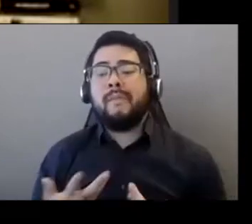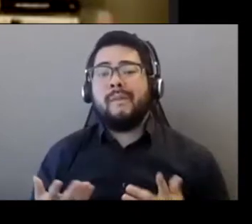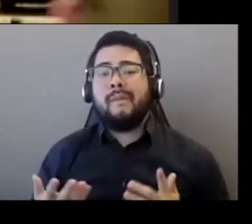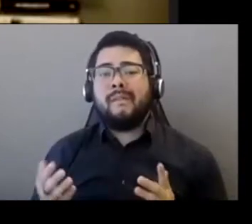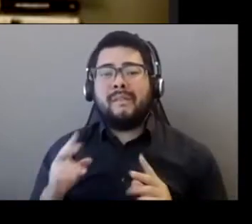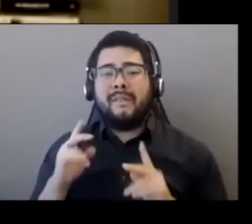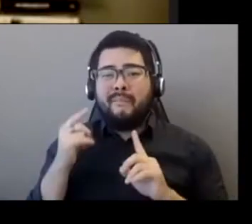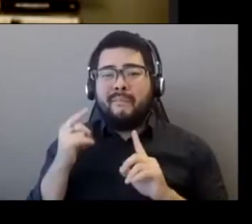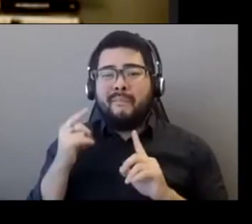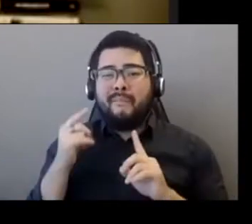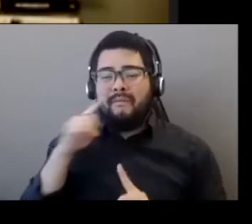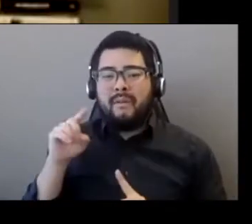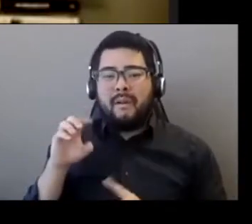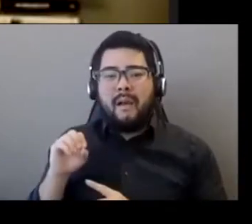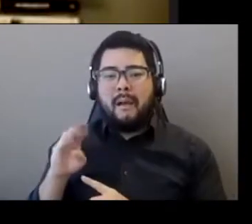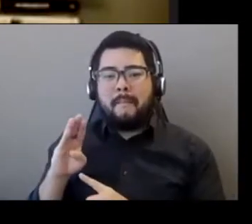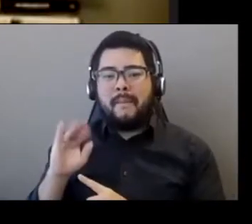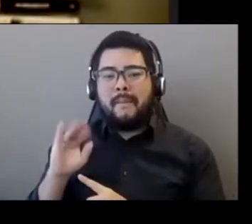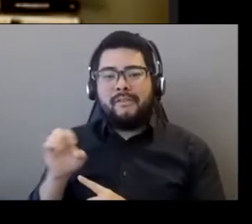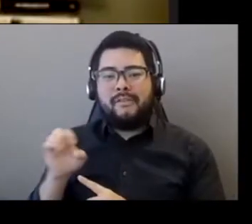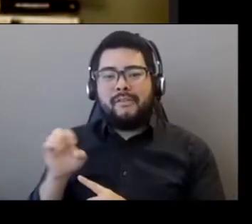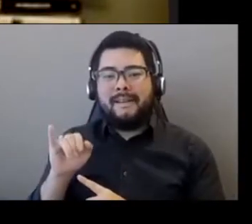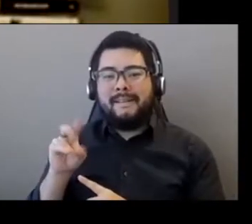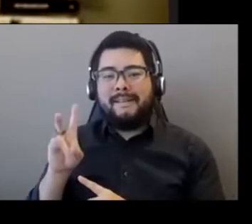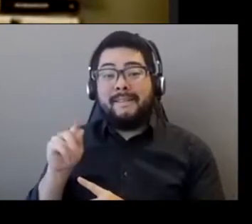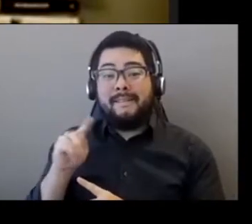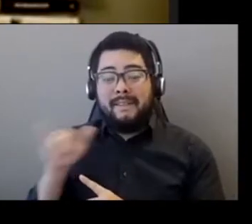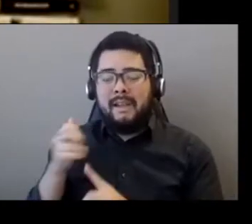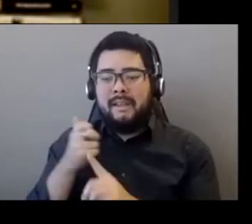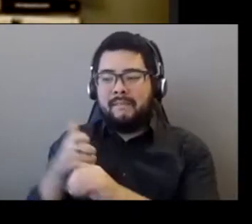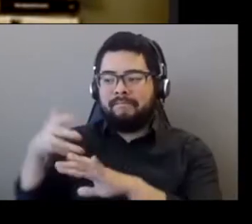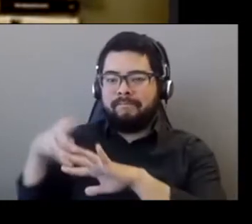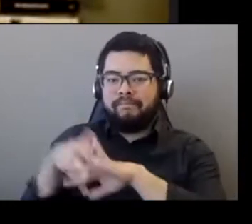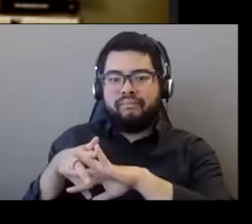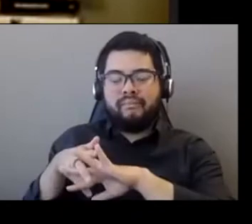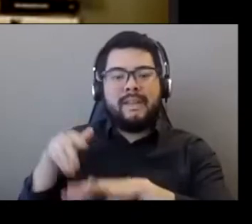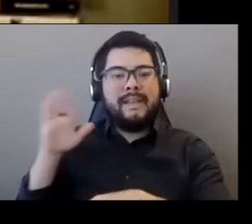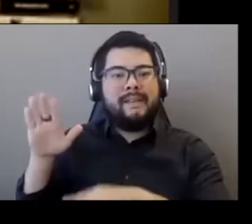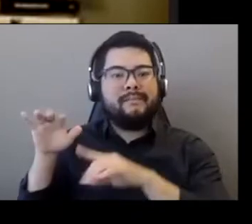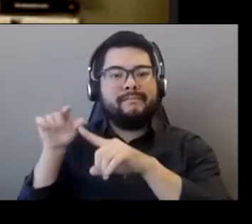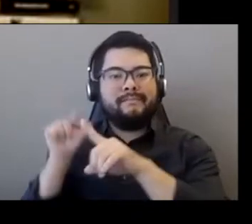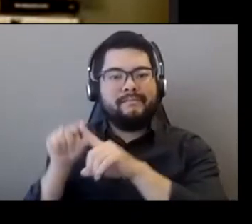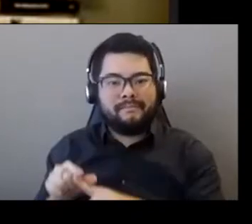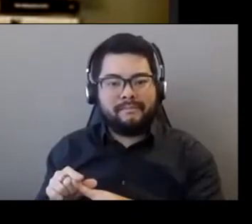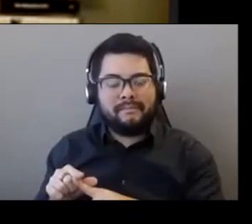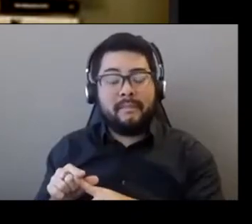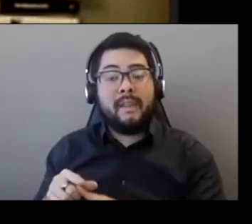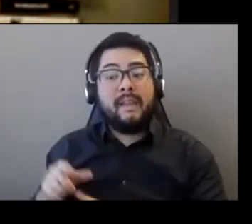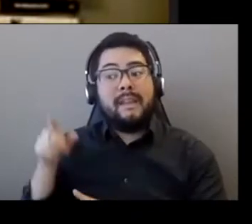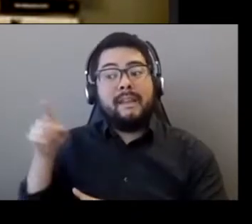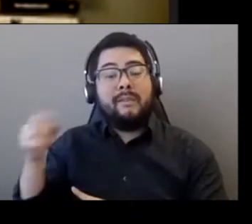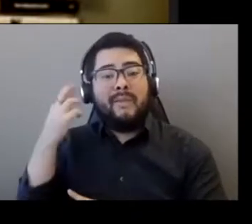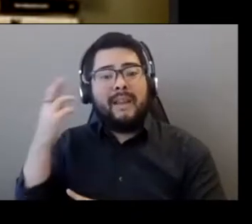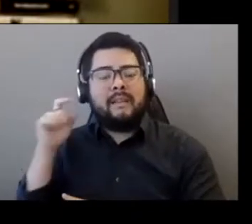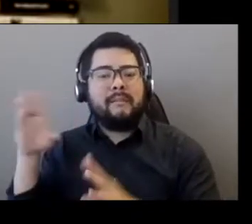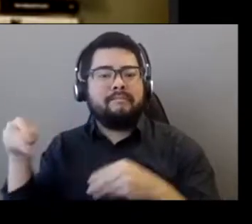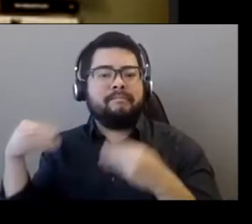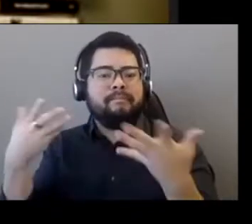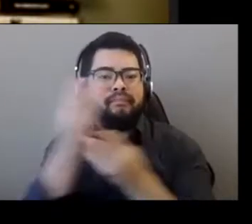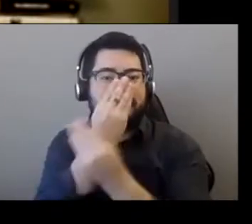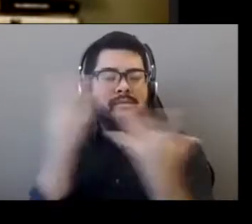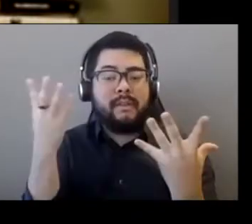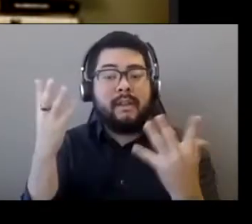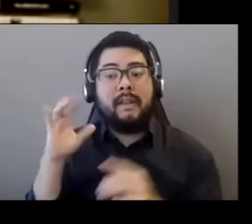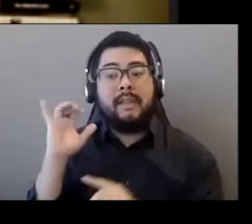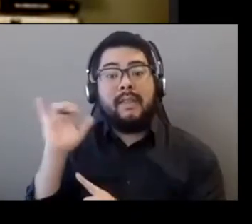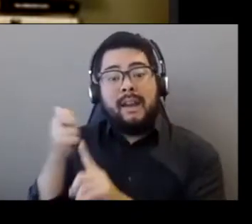is grounded by Gramsci in these class terms. He suggests that objectivity is not a scientific